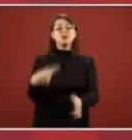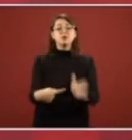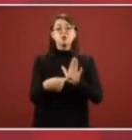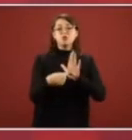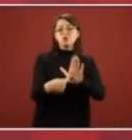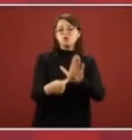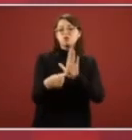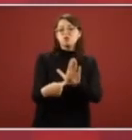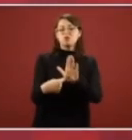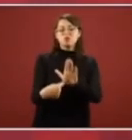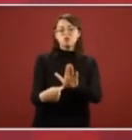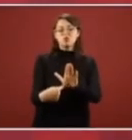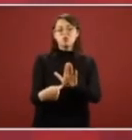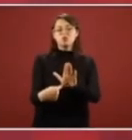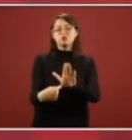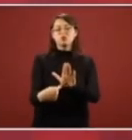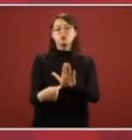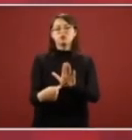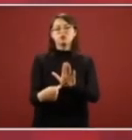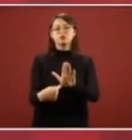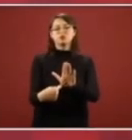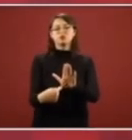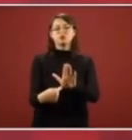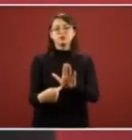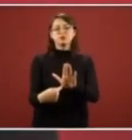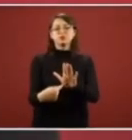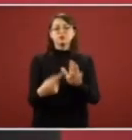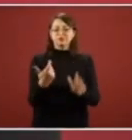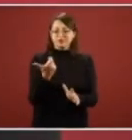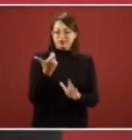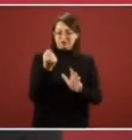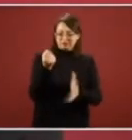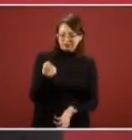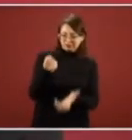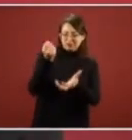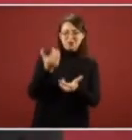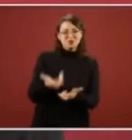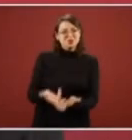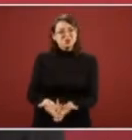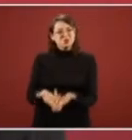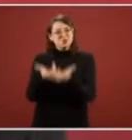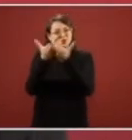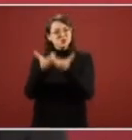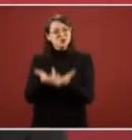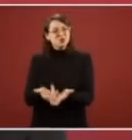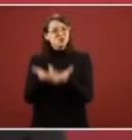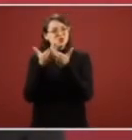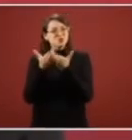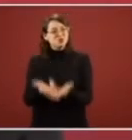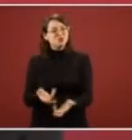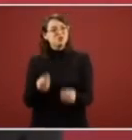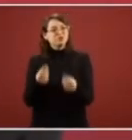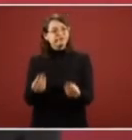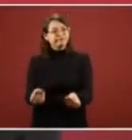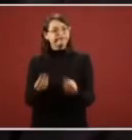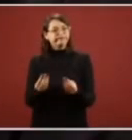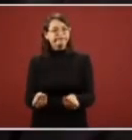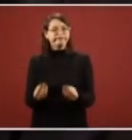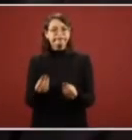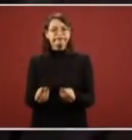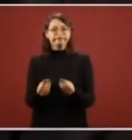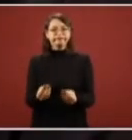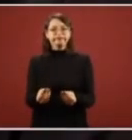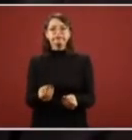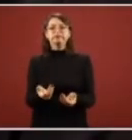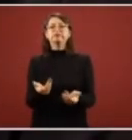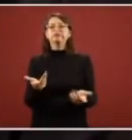logran, demonstrated that you gain. Liberar fondos. The liberation Muchos of funds, fondos, lots of funds,